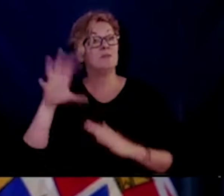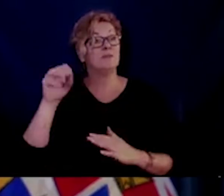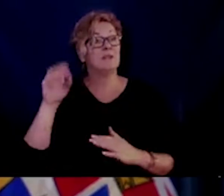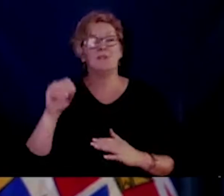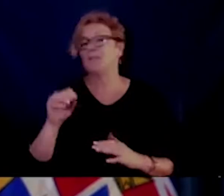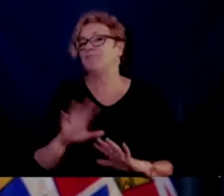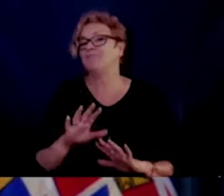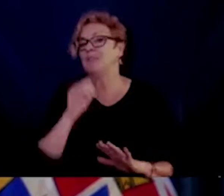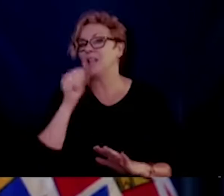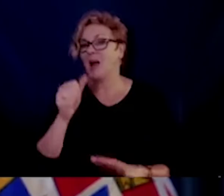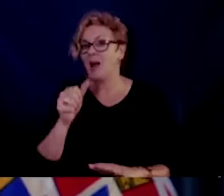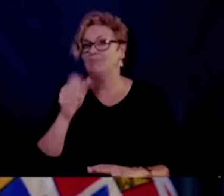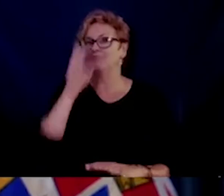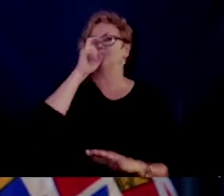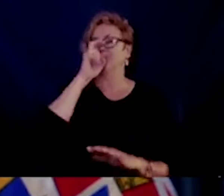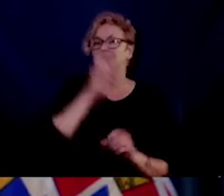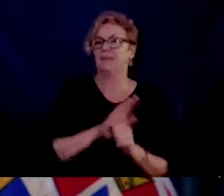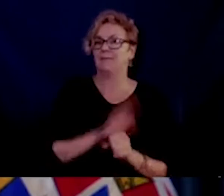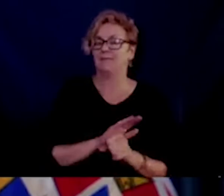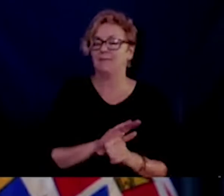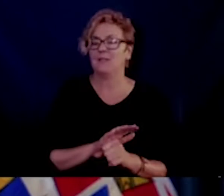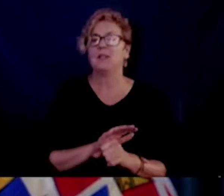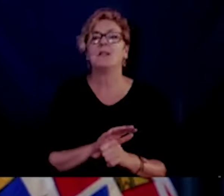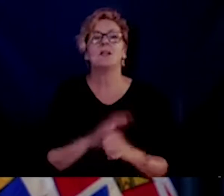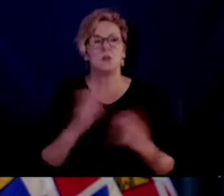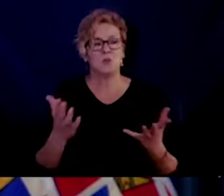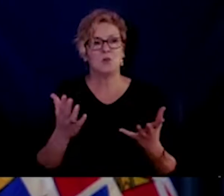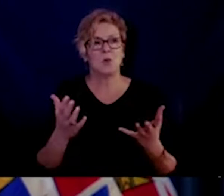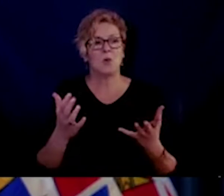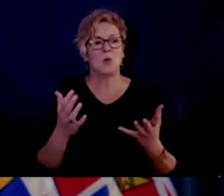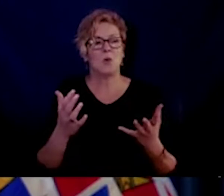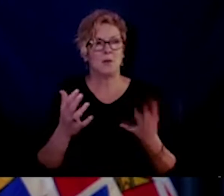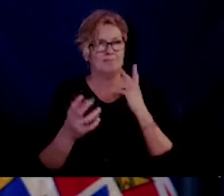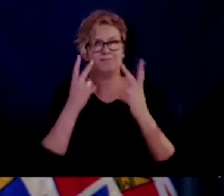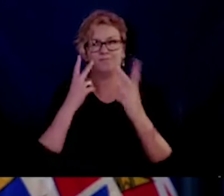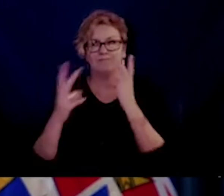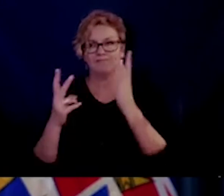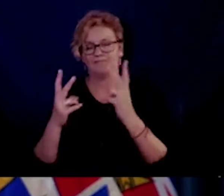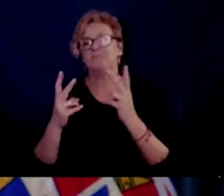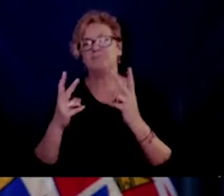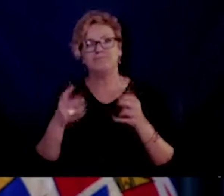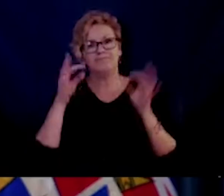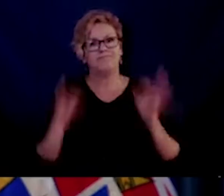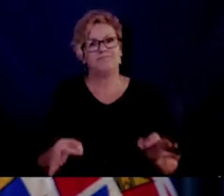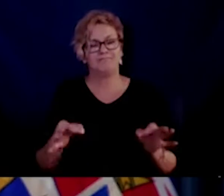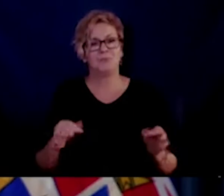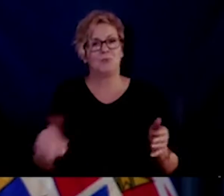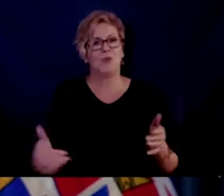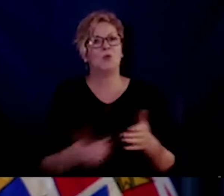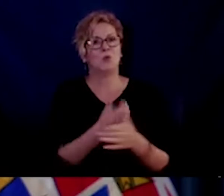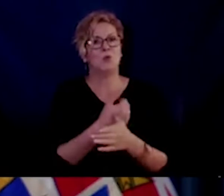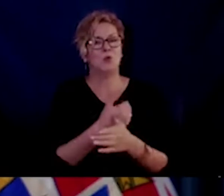or influenza or RSV or other respiratory viruses we're seeing. So that has been the focus, and that's what we're focusing